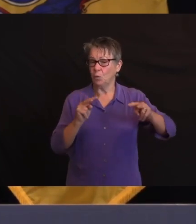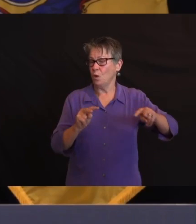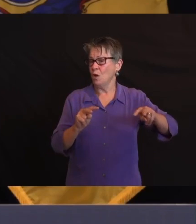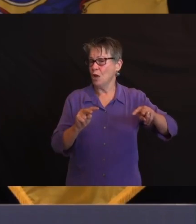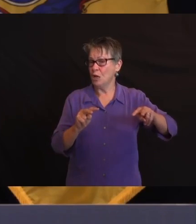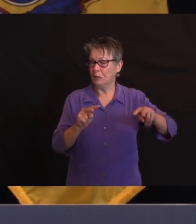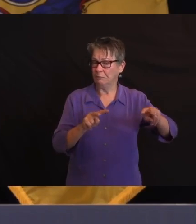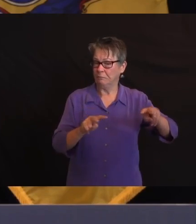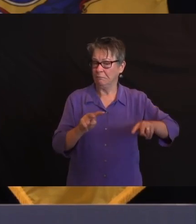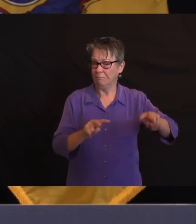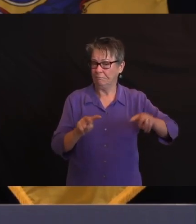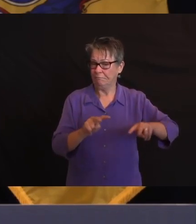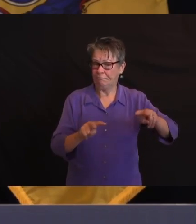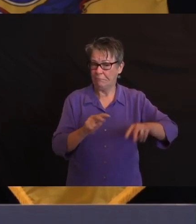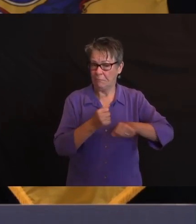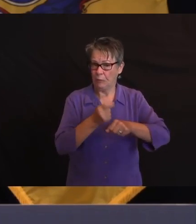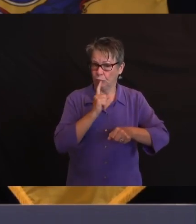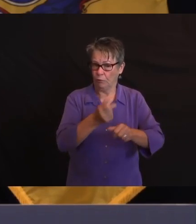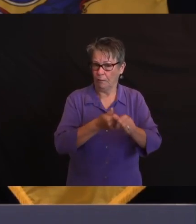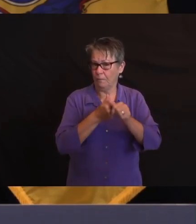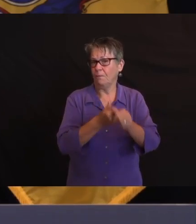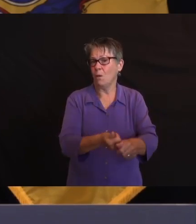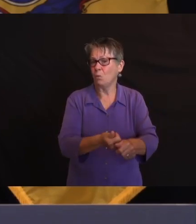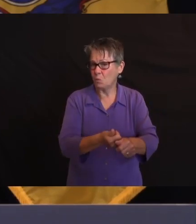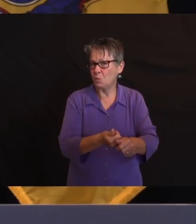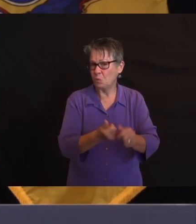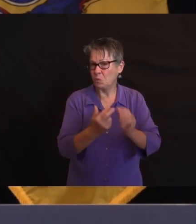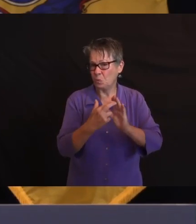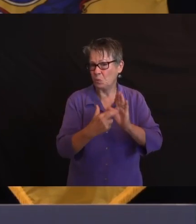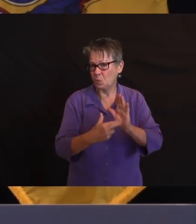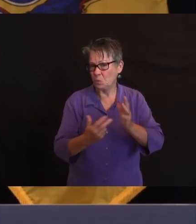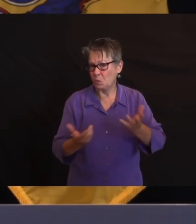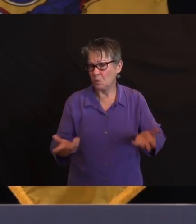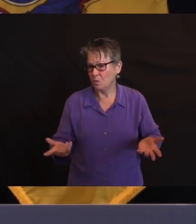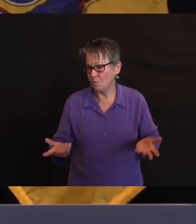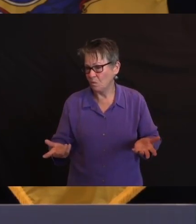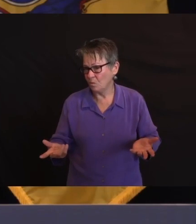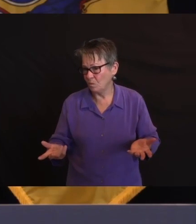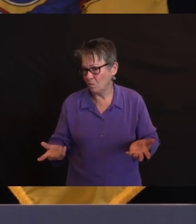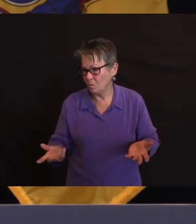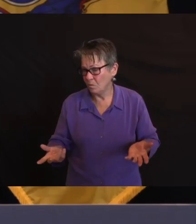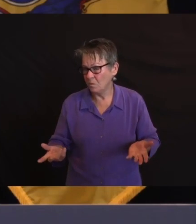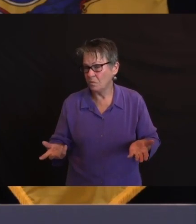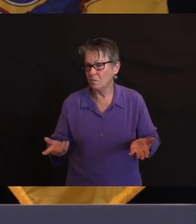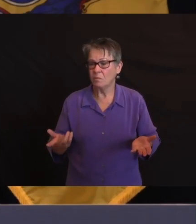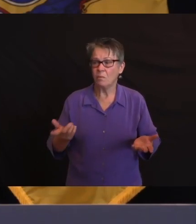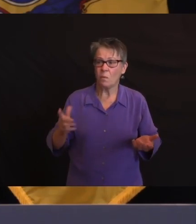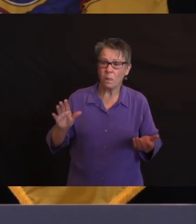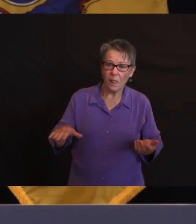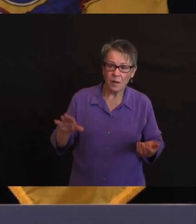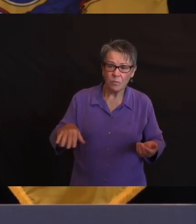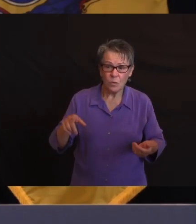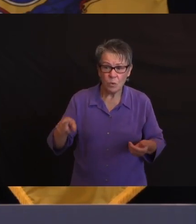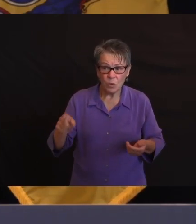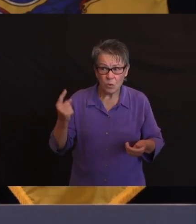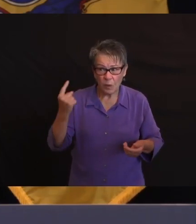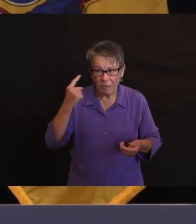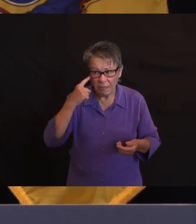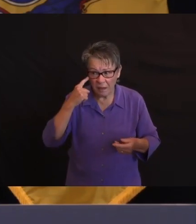You all right? Thank you. Real quick, Dave. Yep. Would you consider, or would you think about possibly lowering that total?